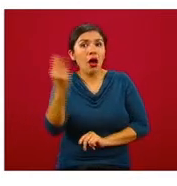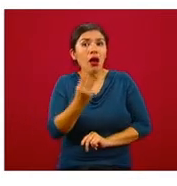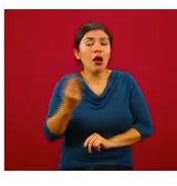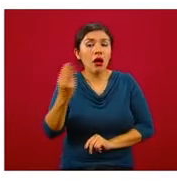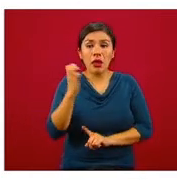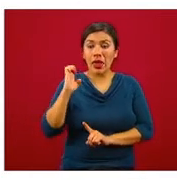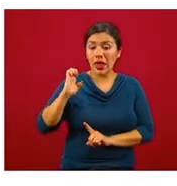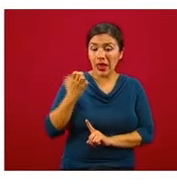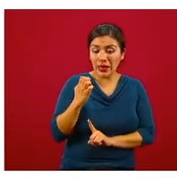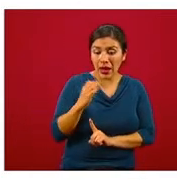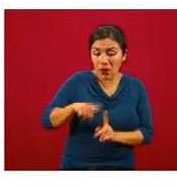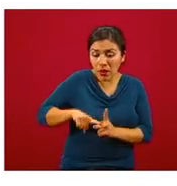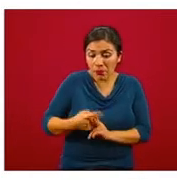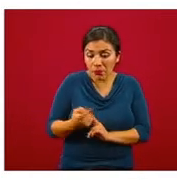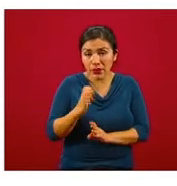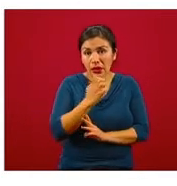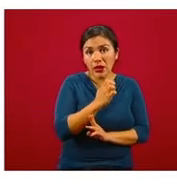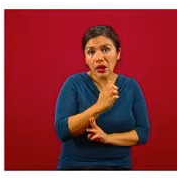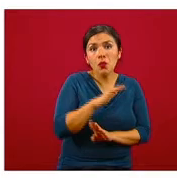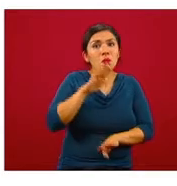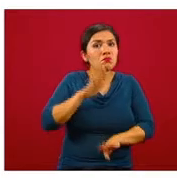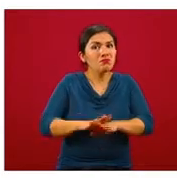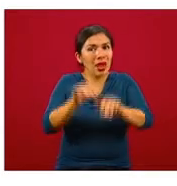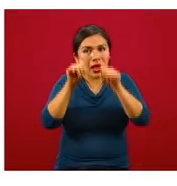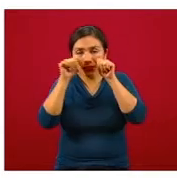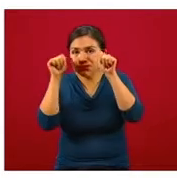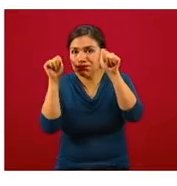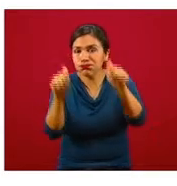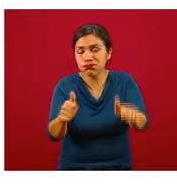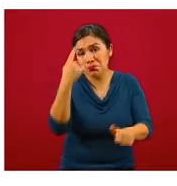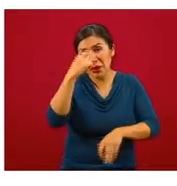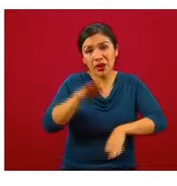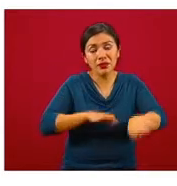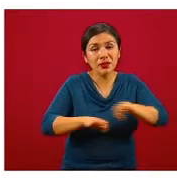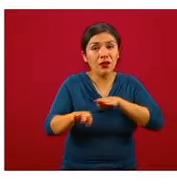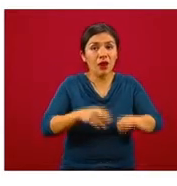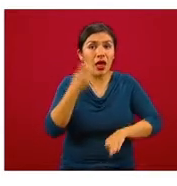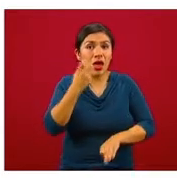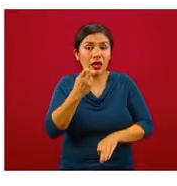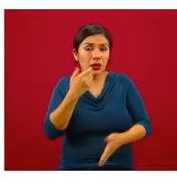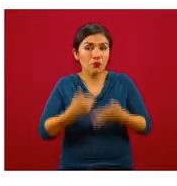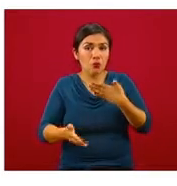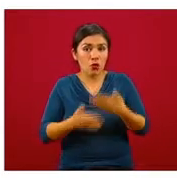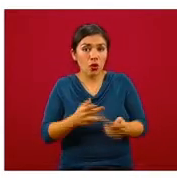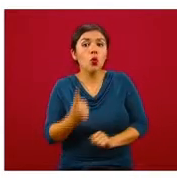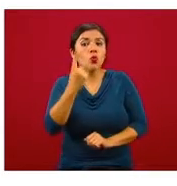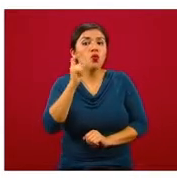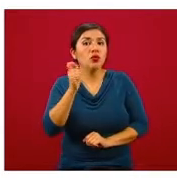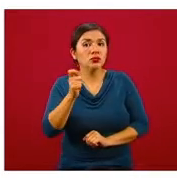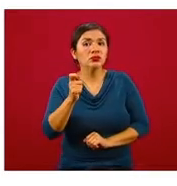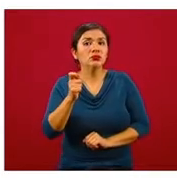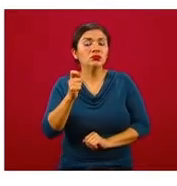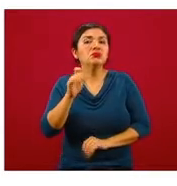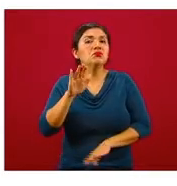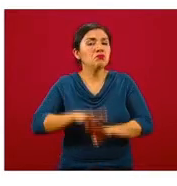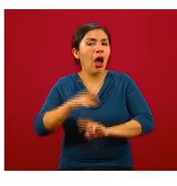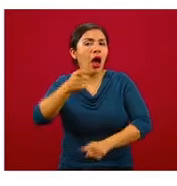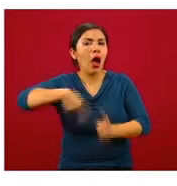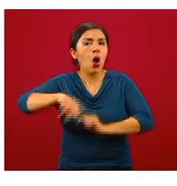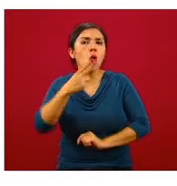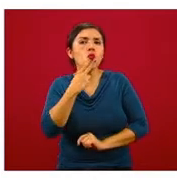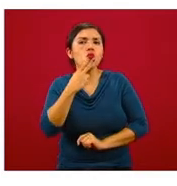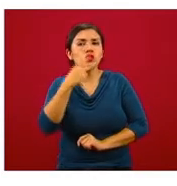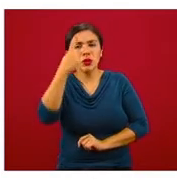There's Mr. Capistrana is another one of the authors who have been working on this